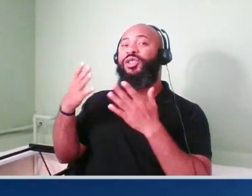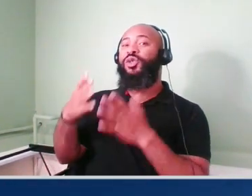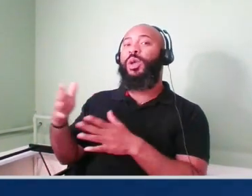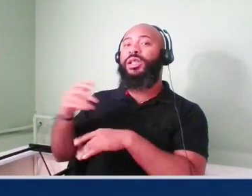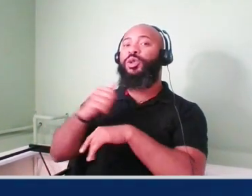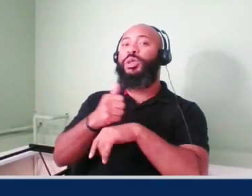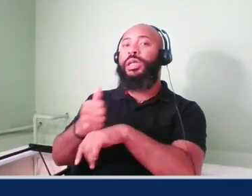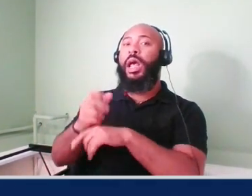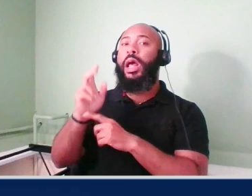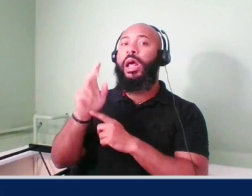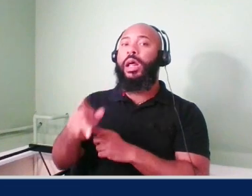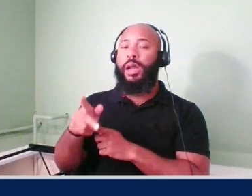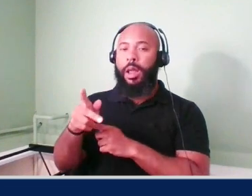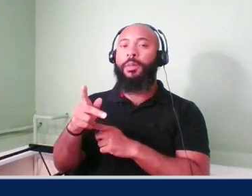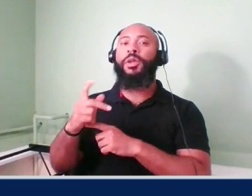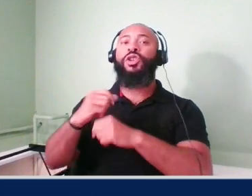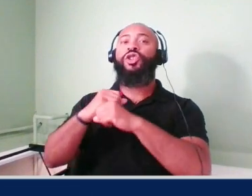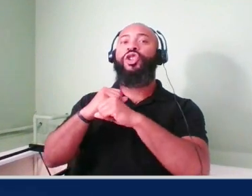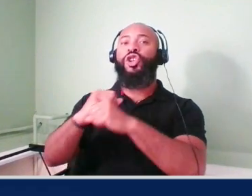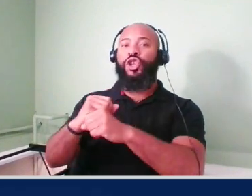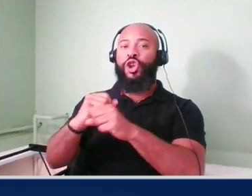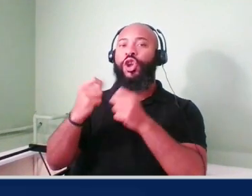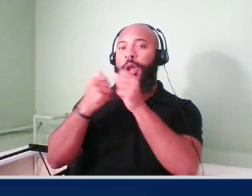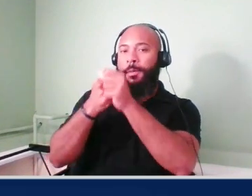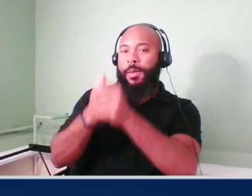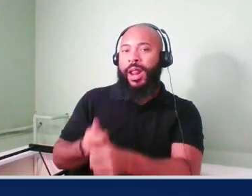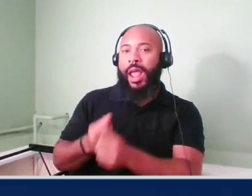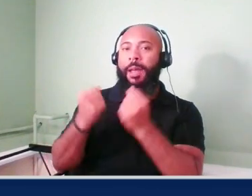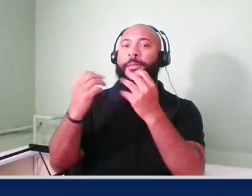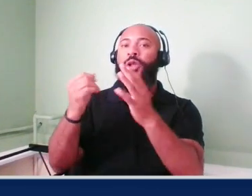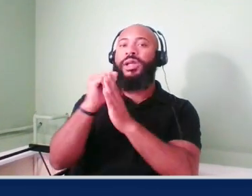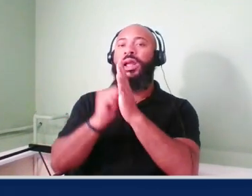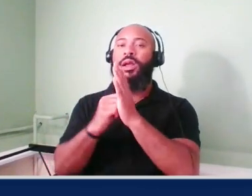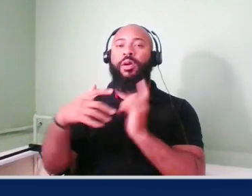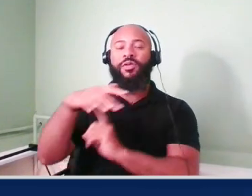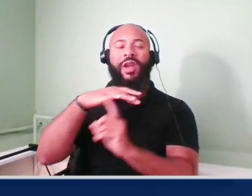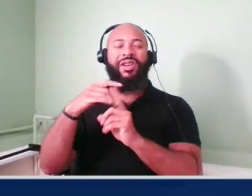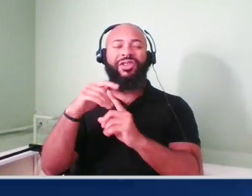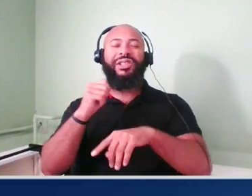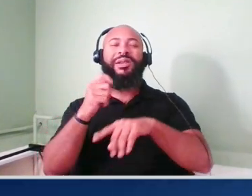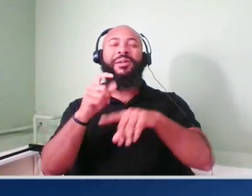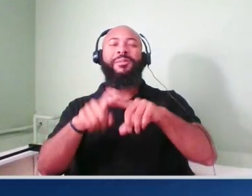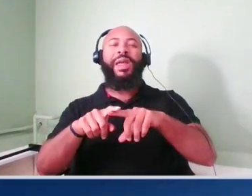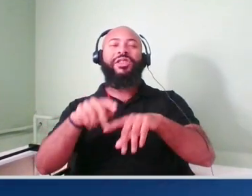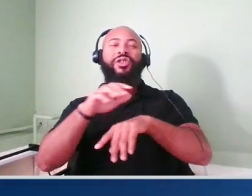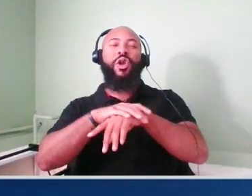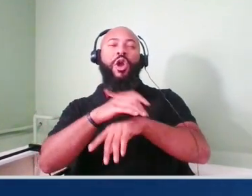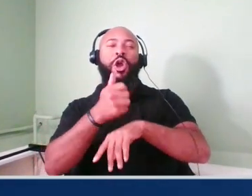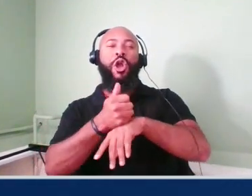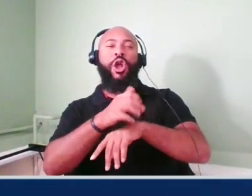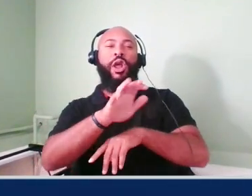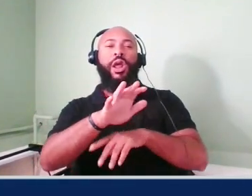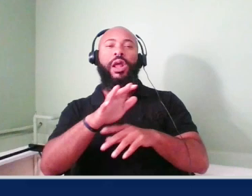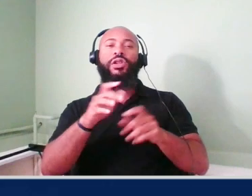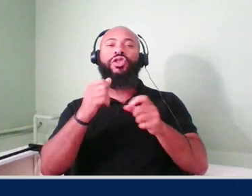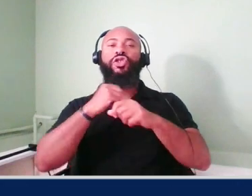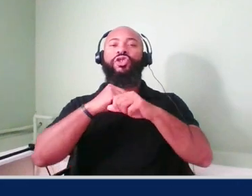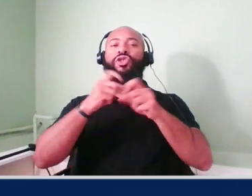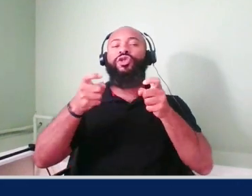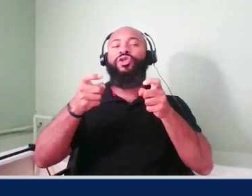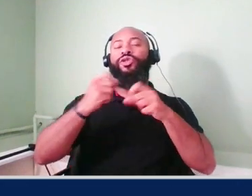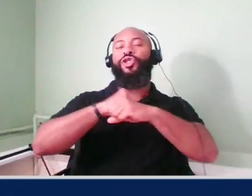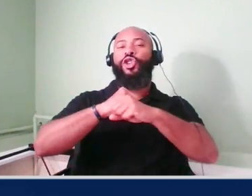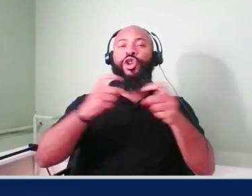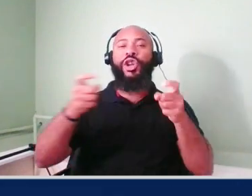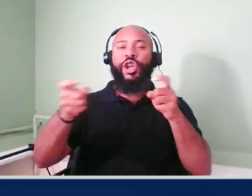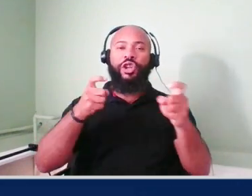compliant, multi-account environment. Which is based on best practice security controls and baselines. And it